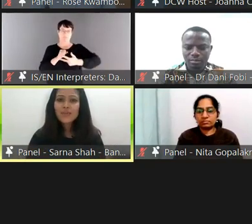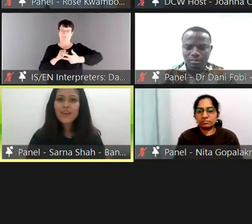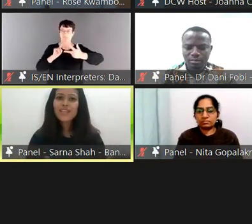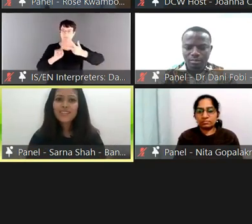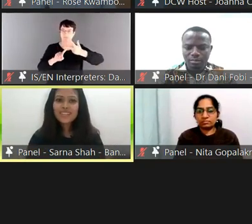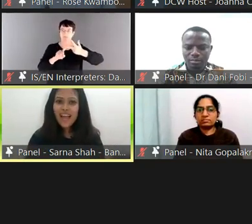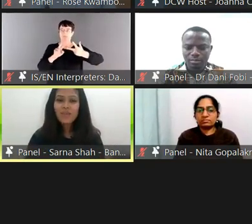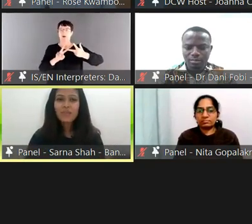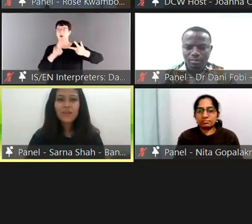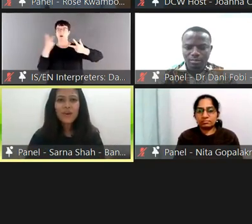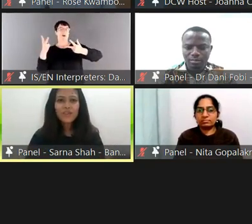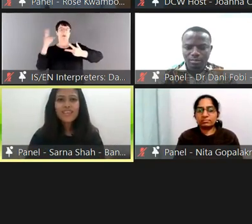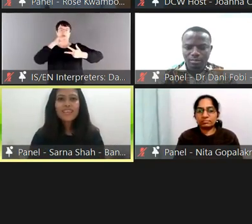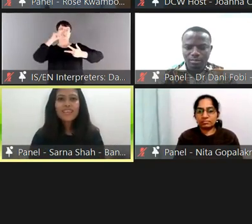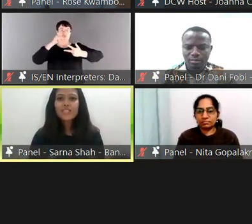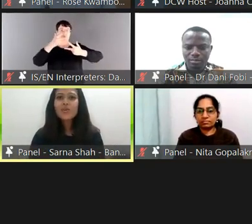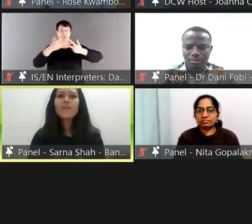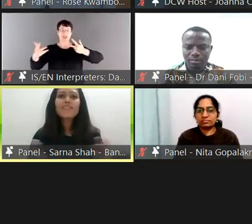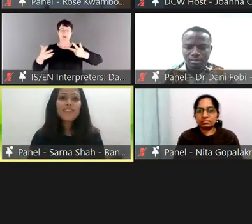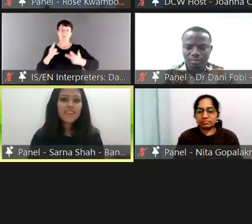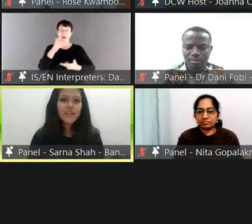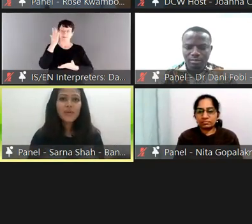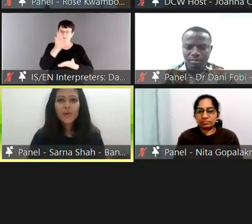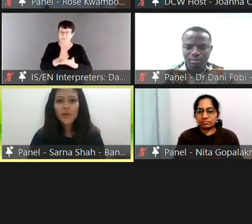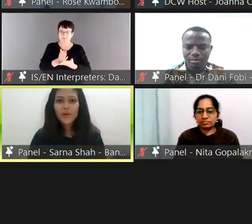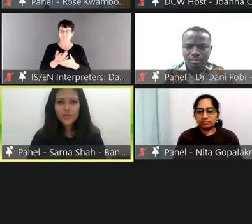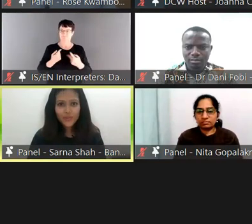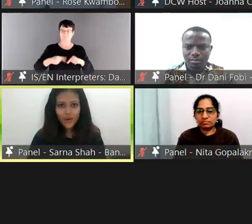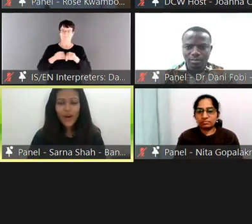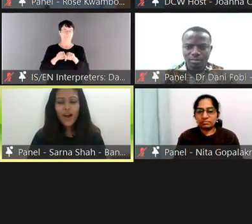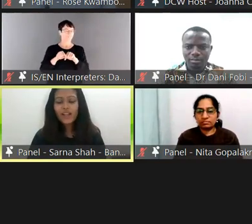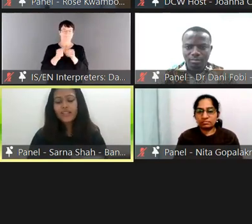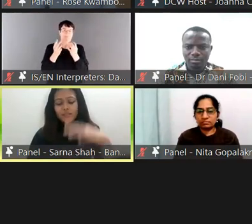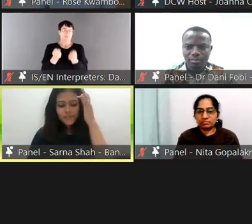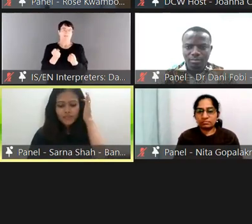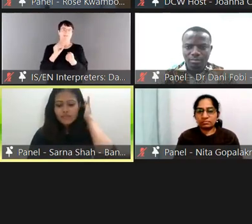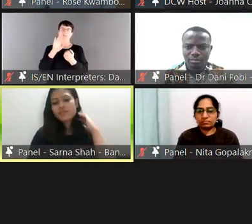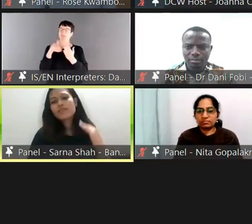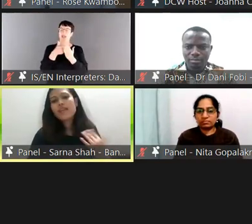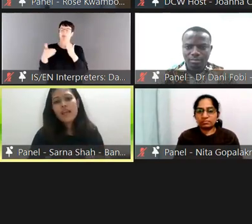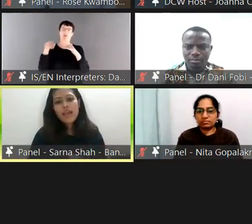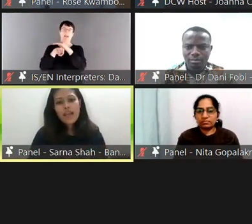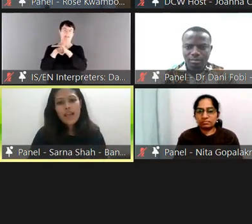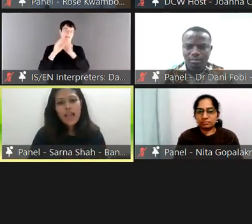sign language on time because it just opens a new door to all.